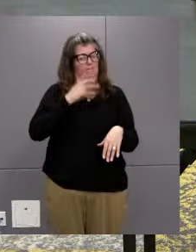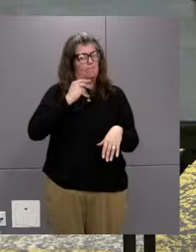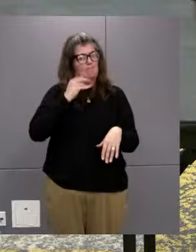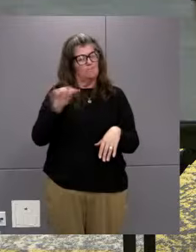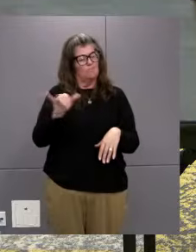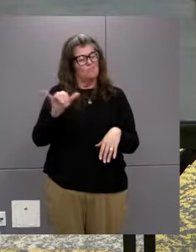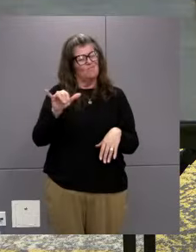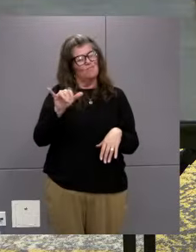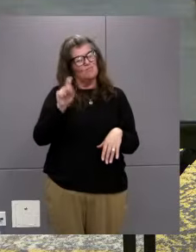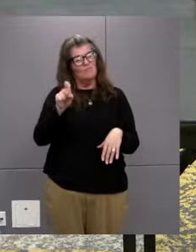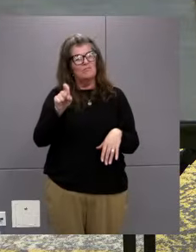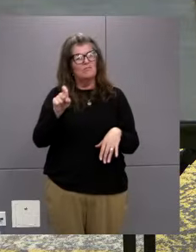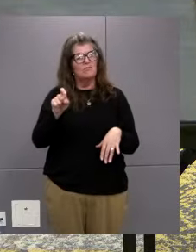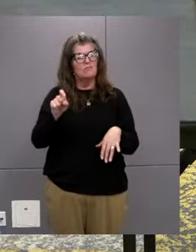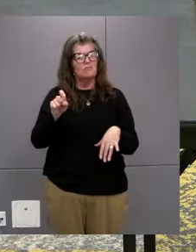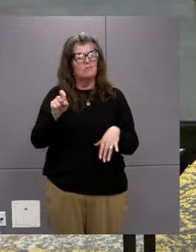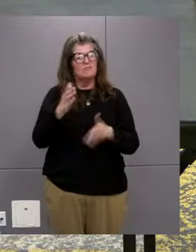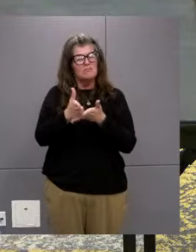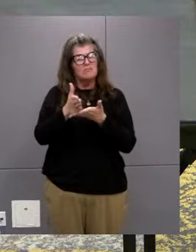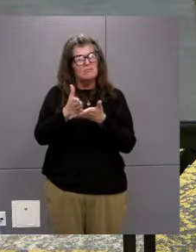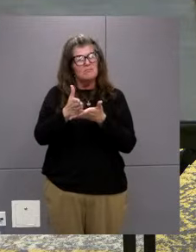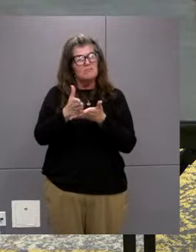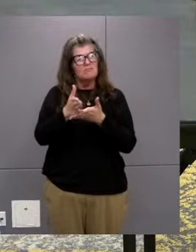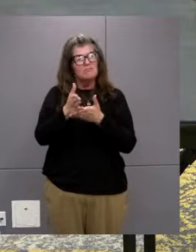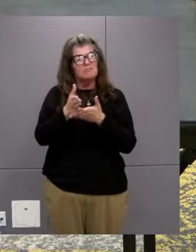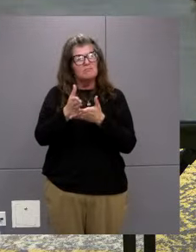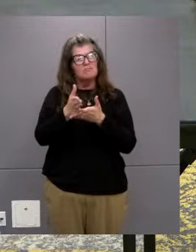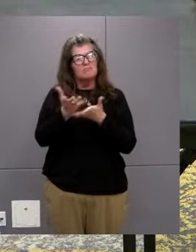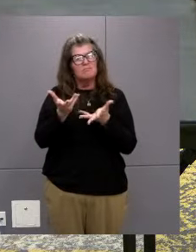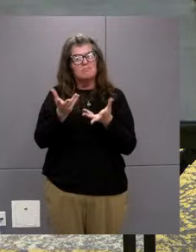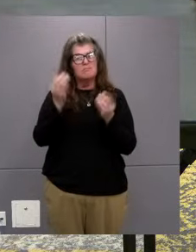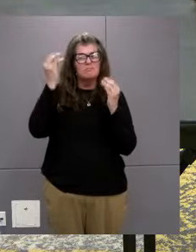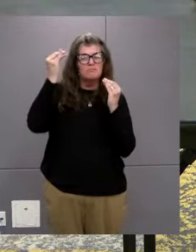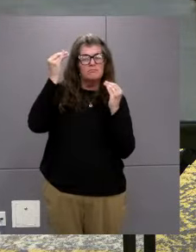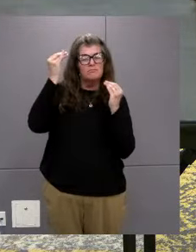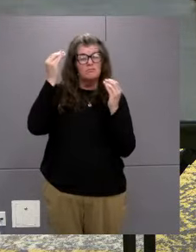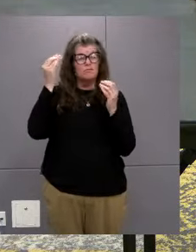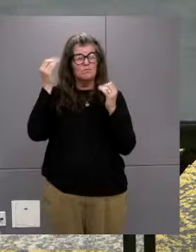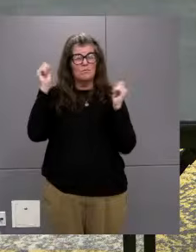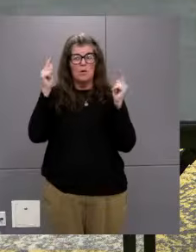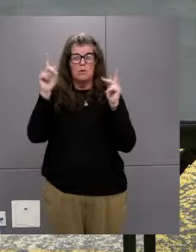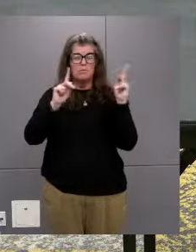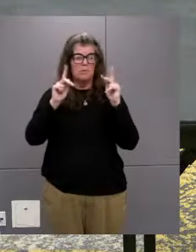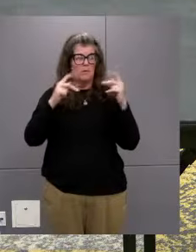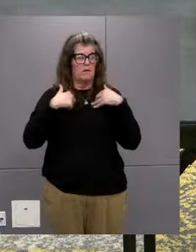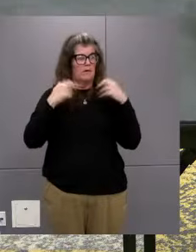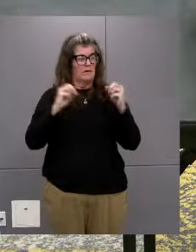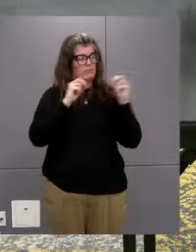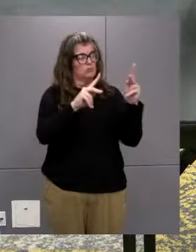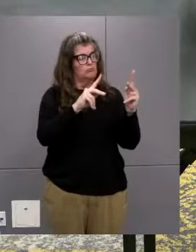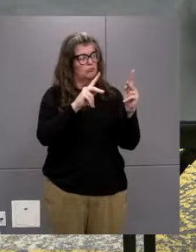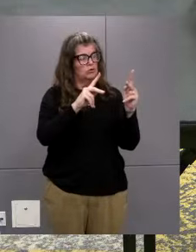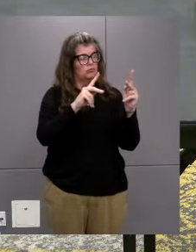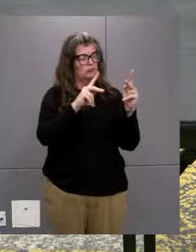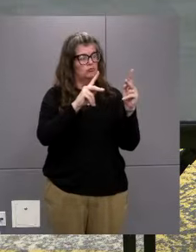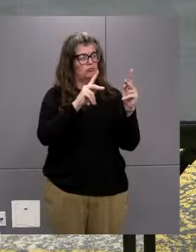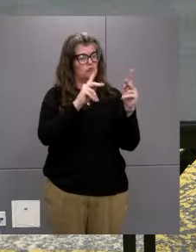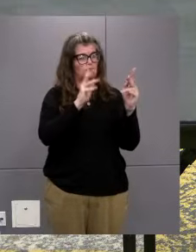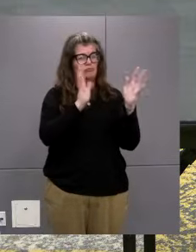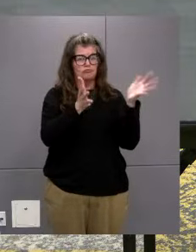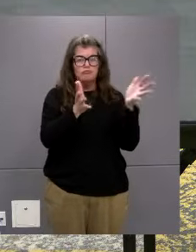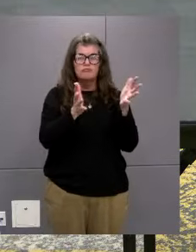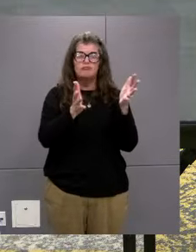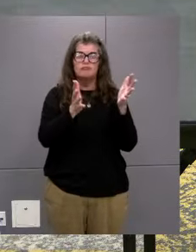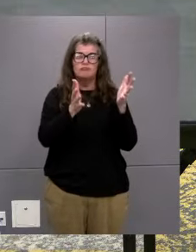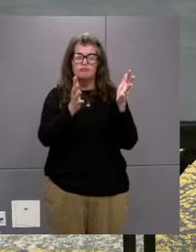take a moment and think about, it's not always, everyone has the opportunity to get to know the president or others at this